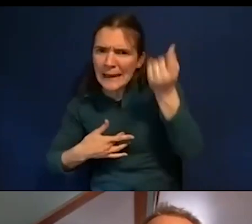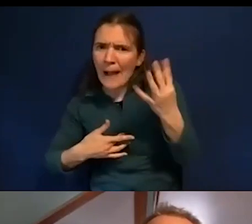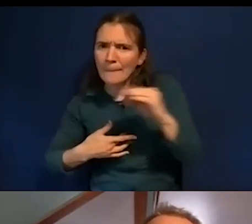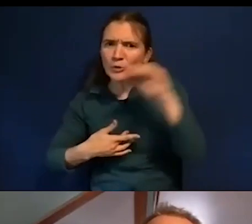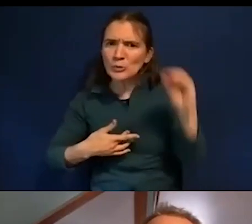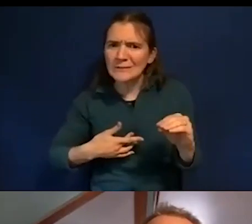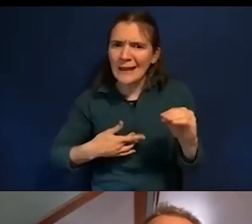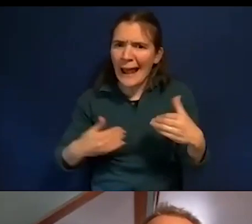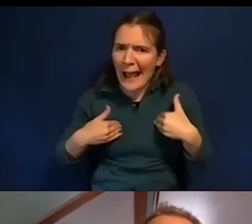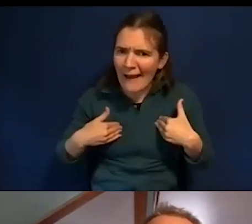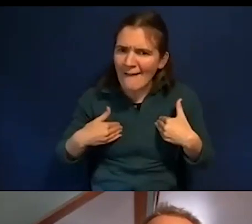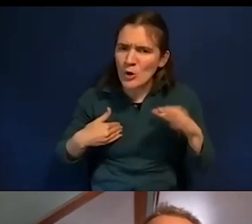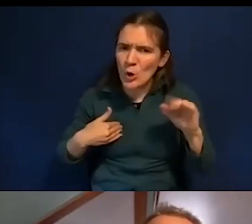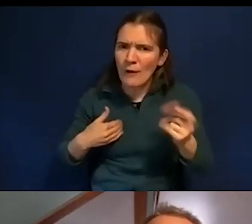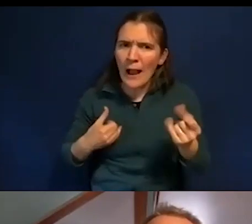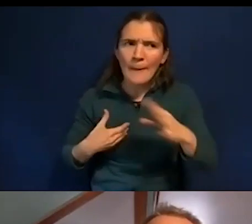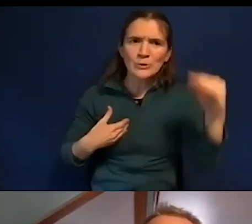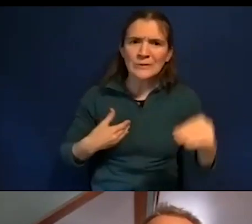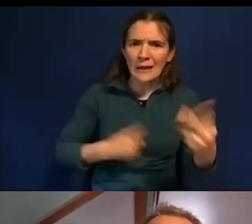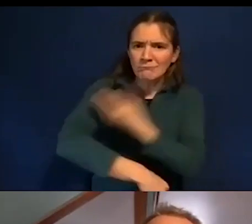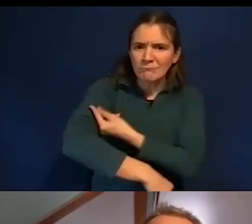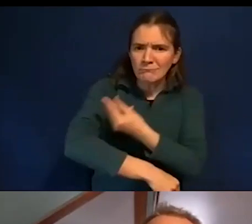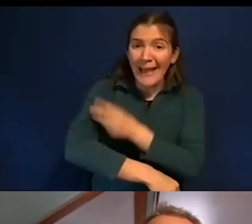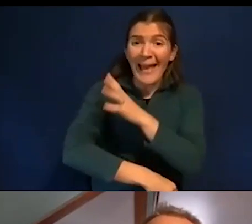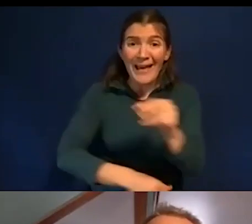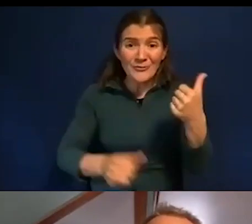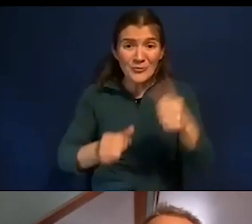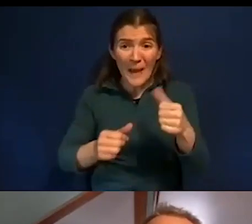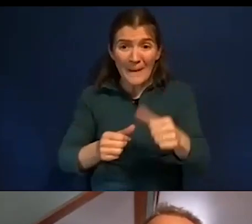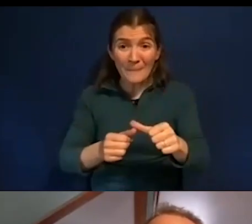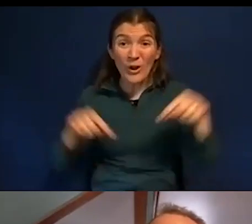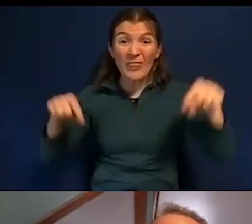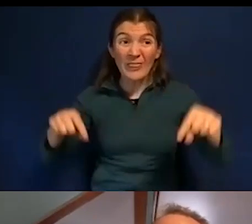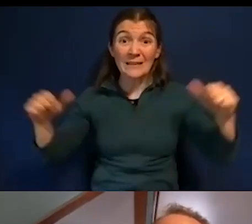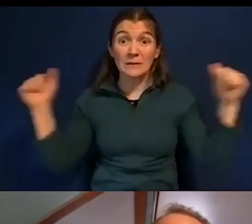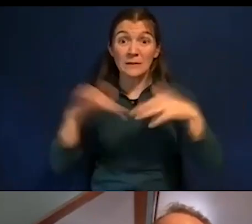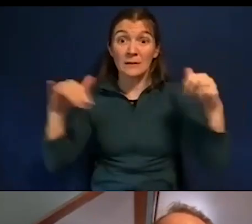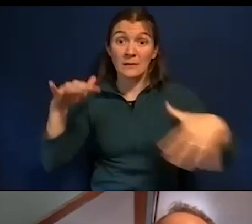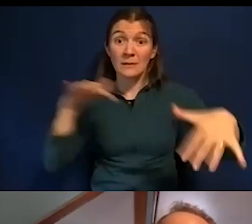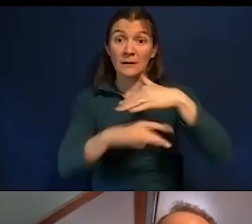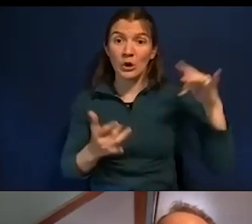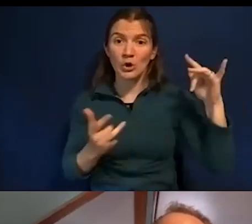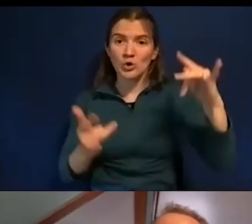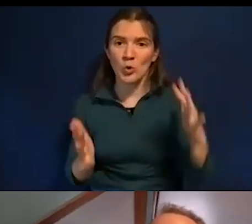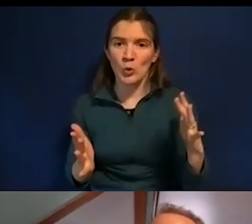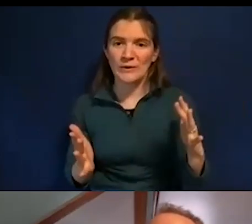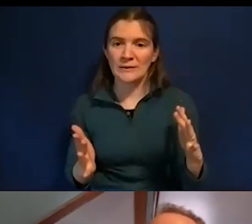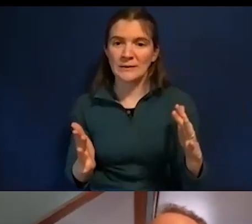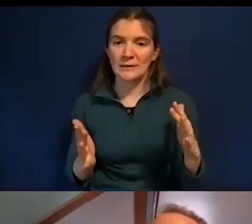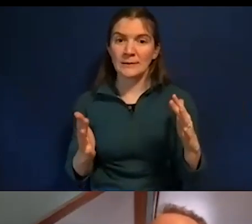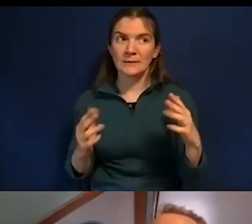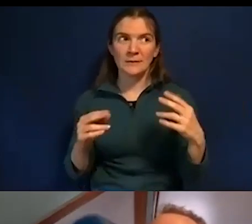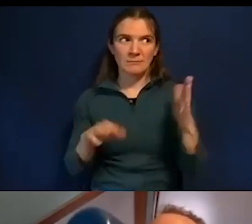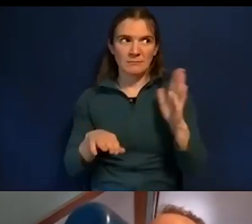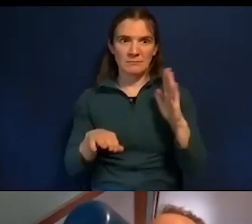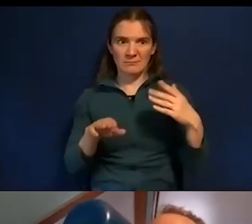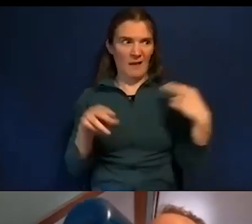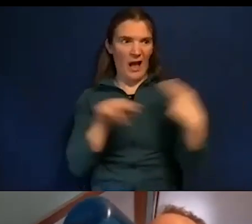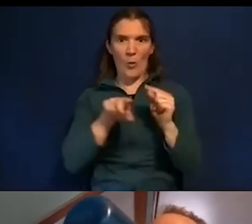community data. I think it's also important to acknowledge that we are a tourist town on a big highway.